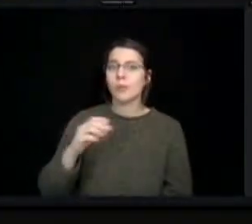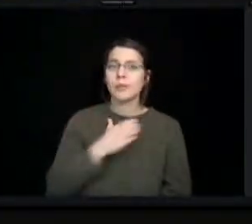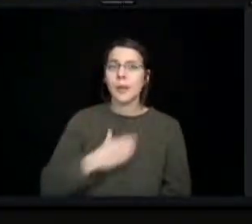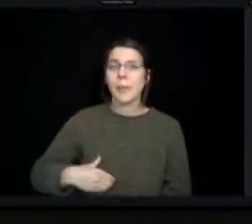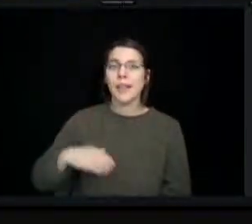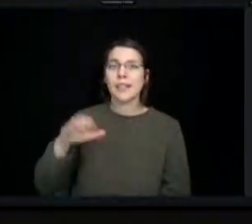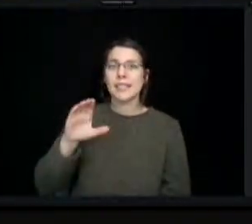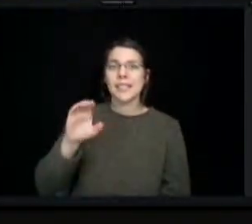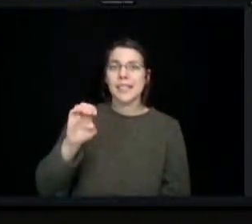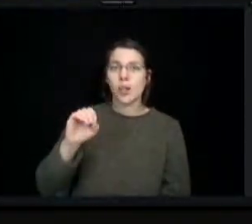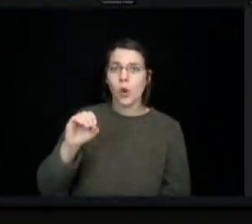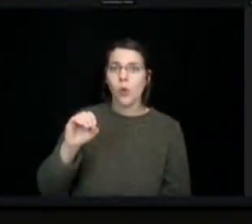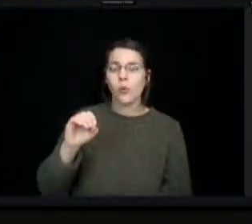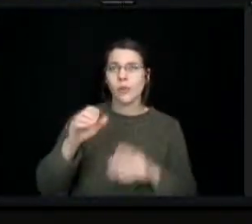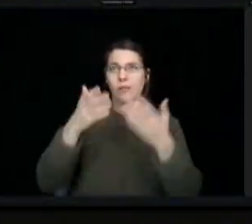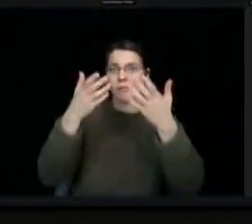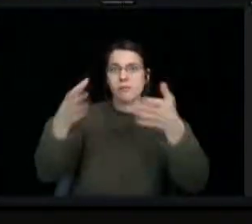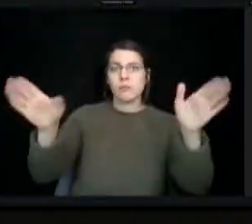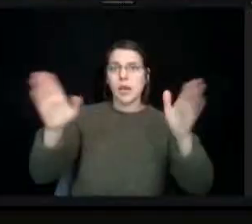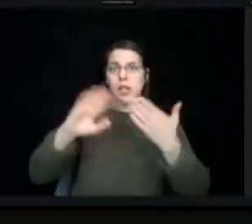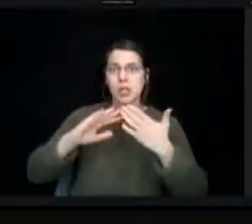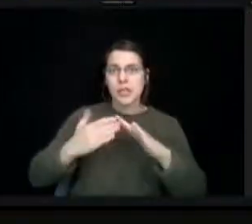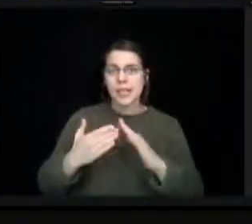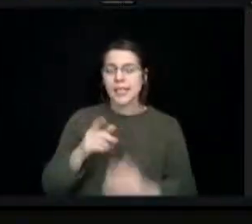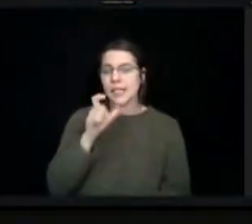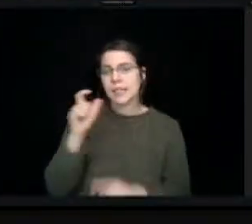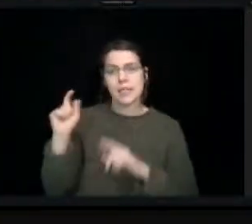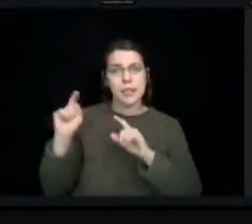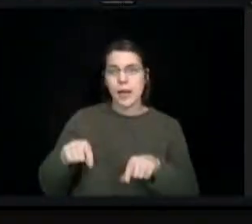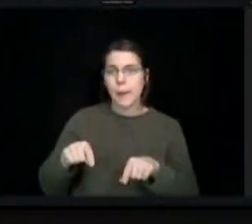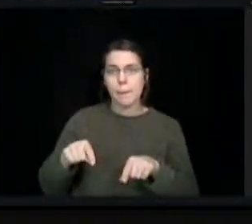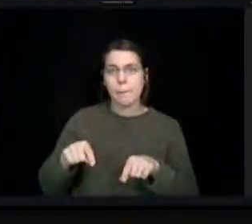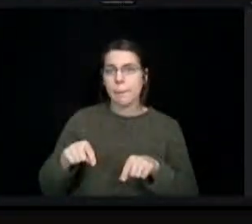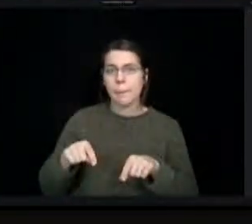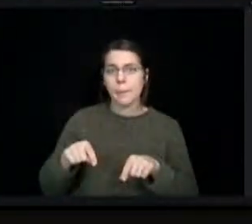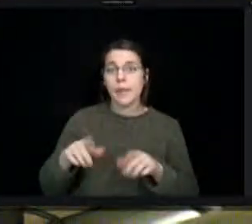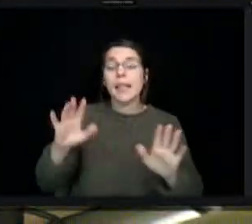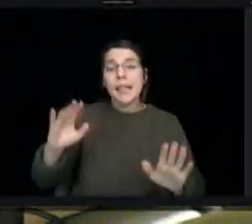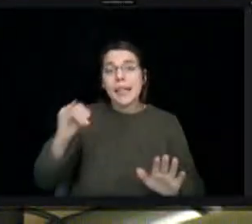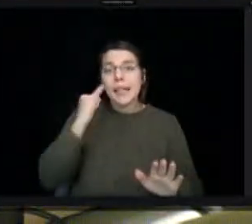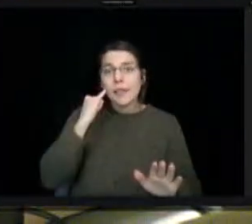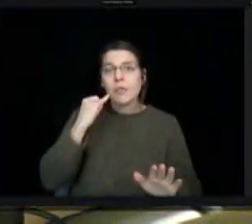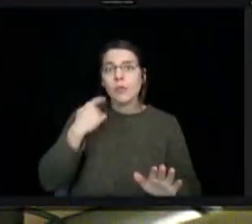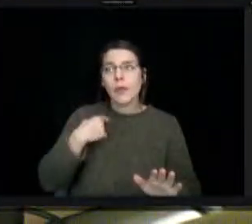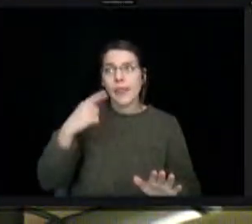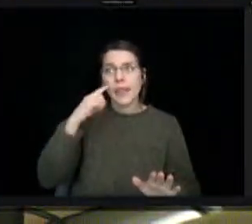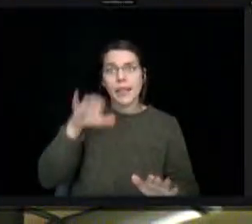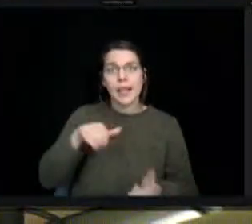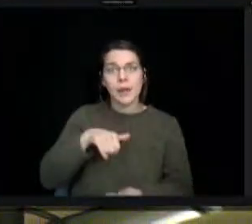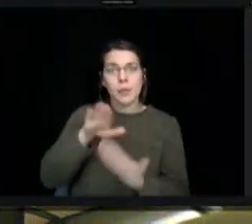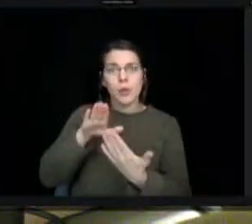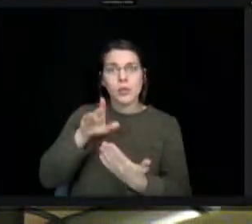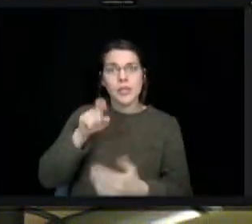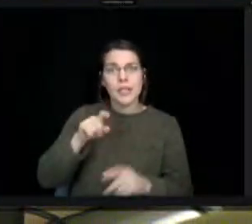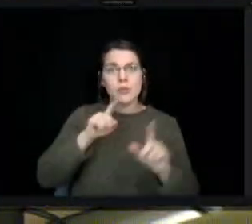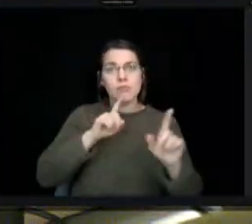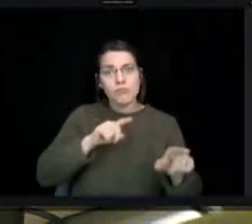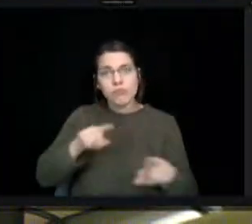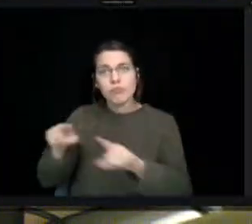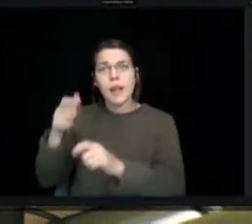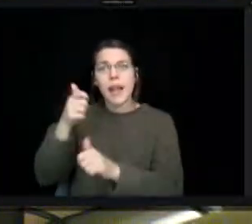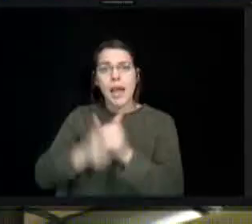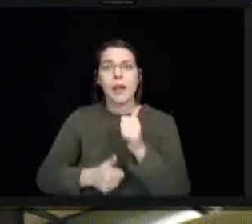entire city. He doesn't come to, if we were to take that approach, he would need to be at every single budget hearing,